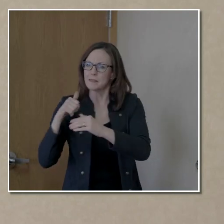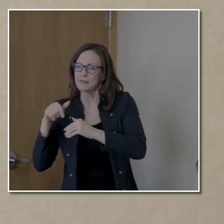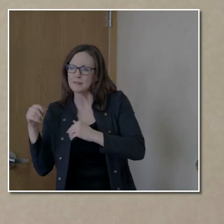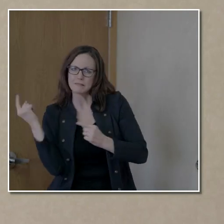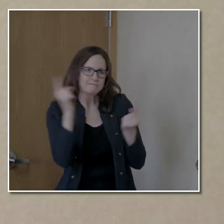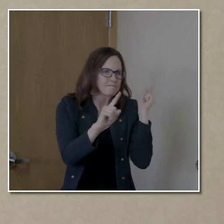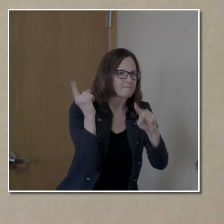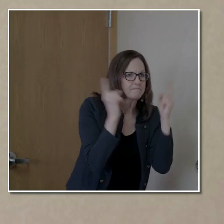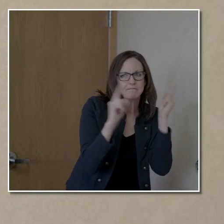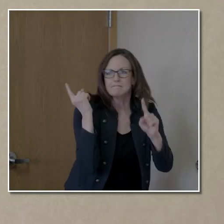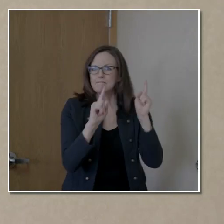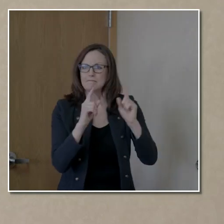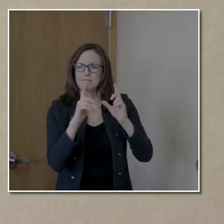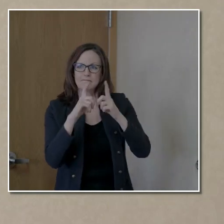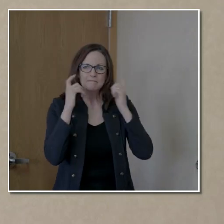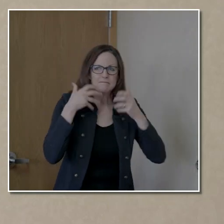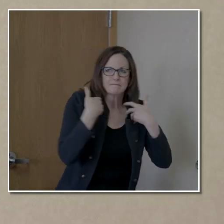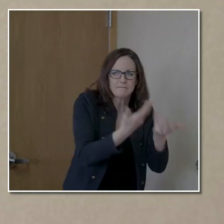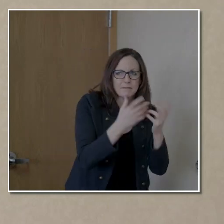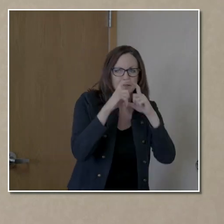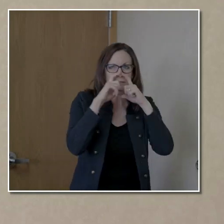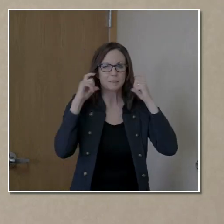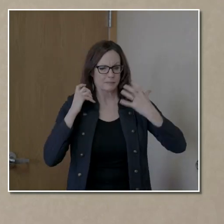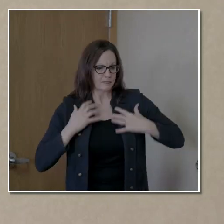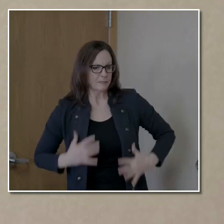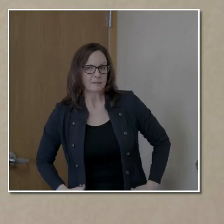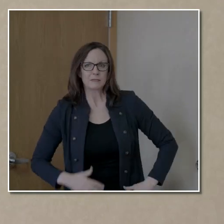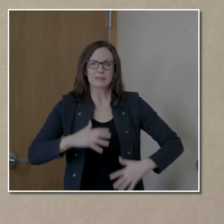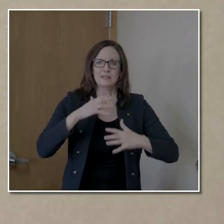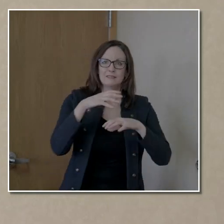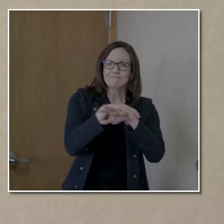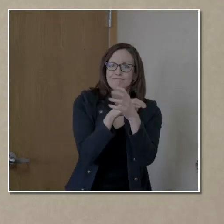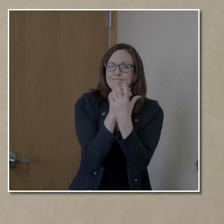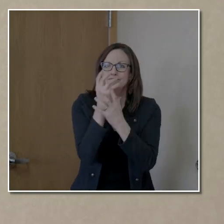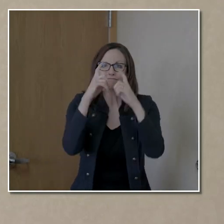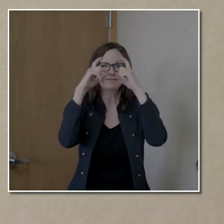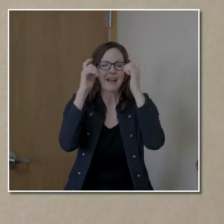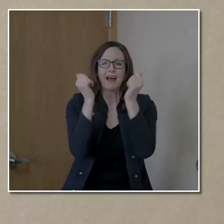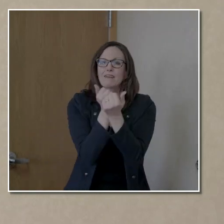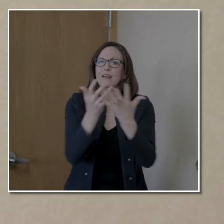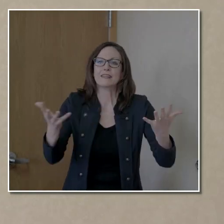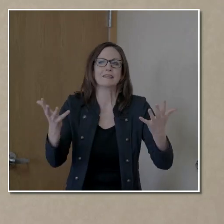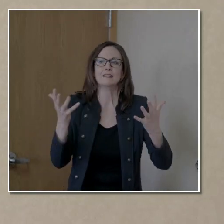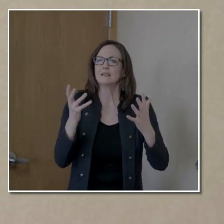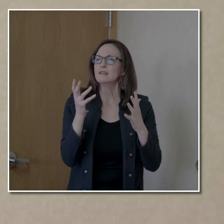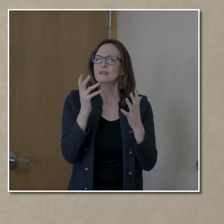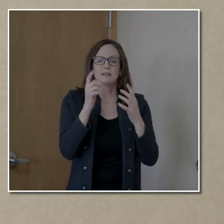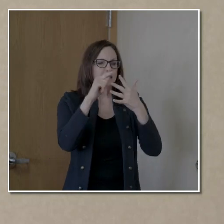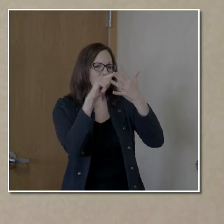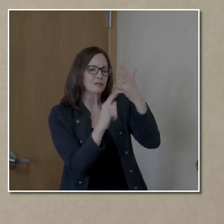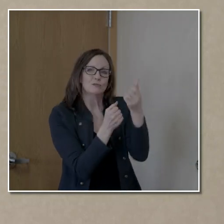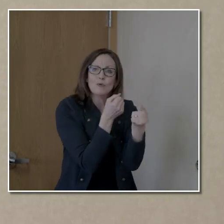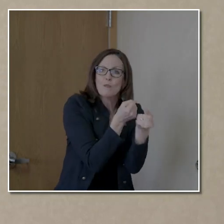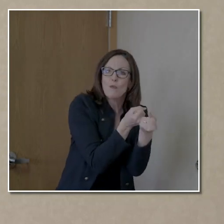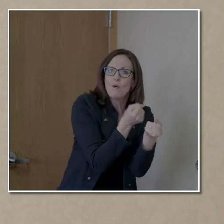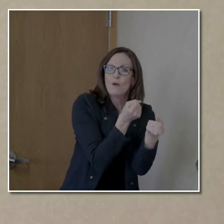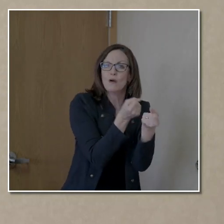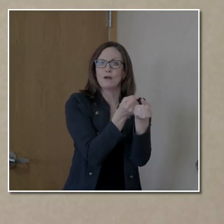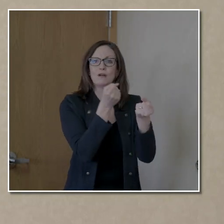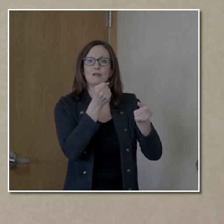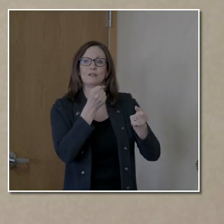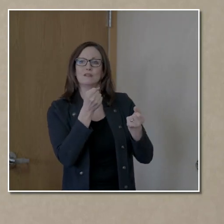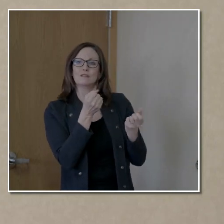working alongside our partners from the Wisconsin National Guard, have provided COVID-19 testing and care assistance, as the